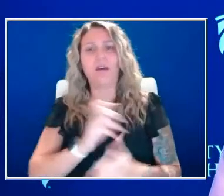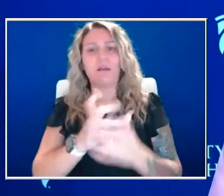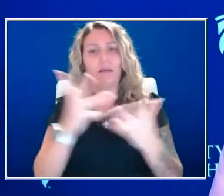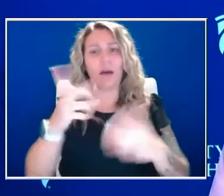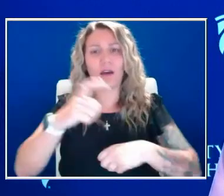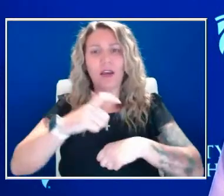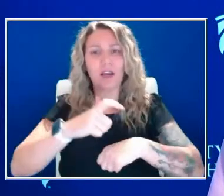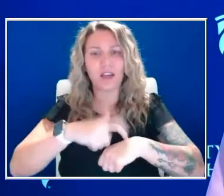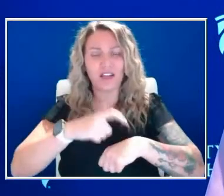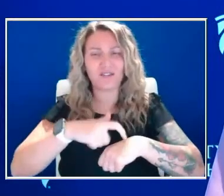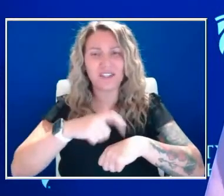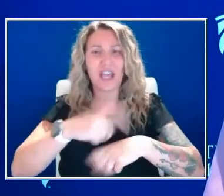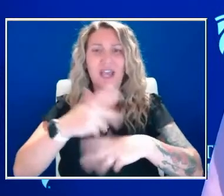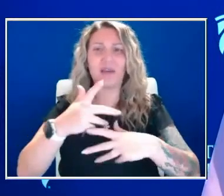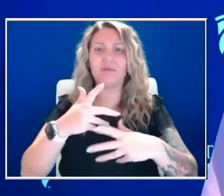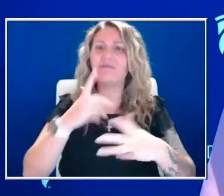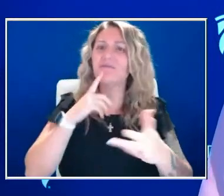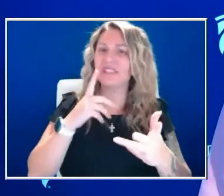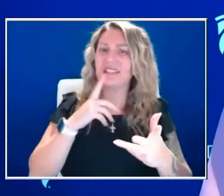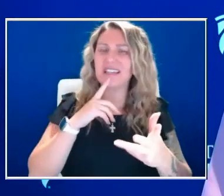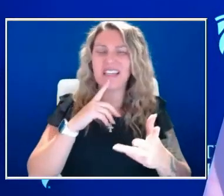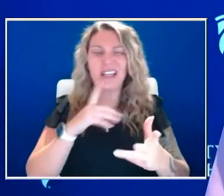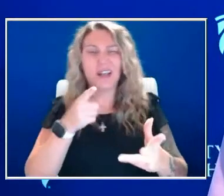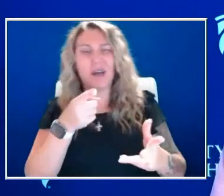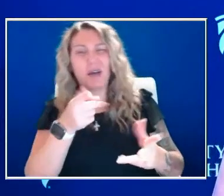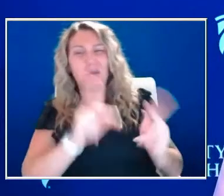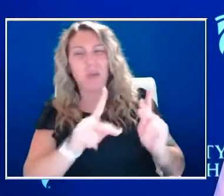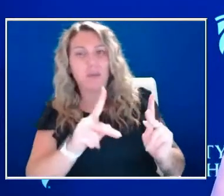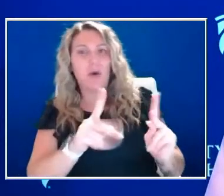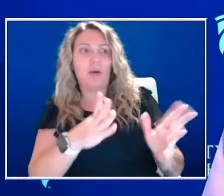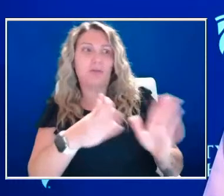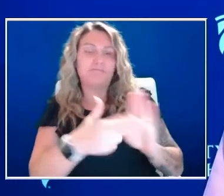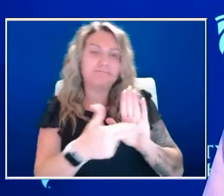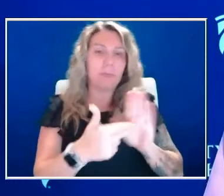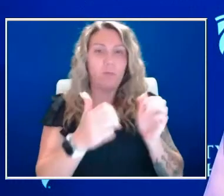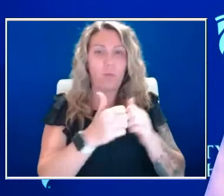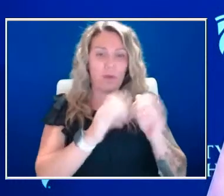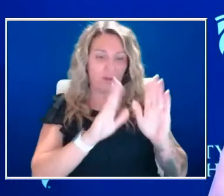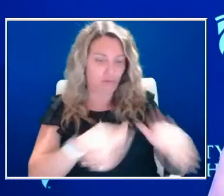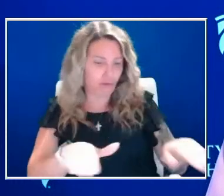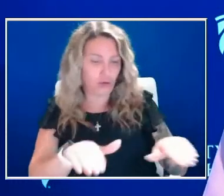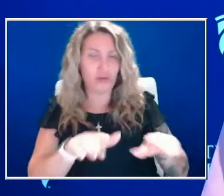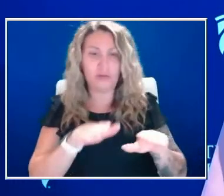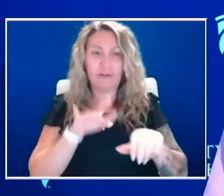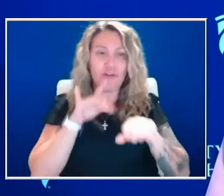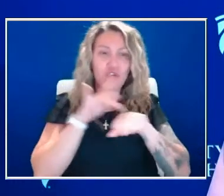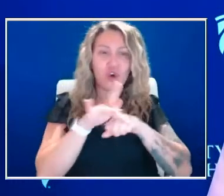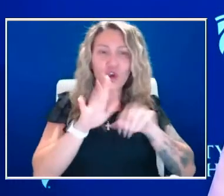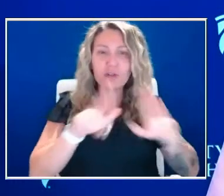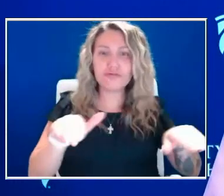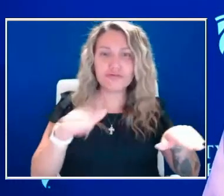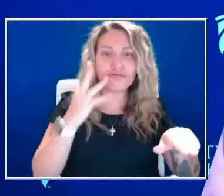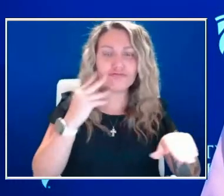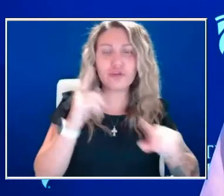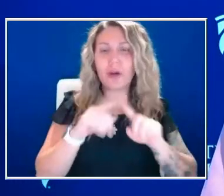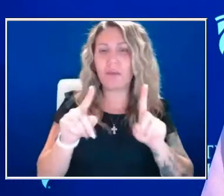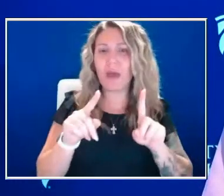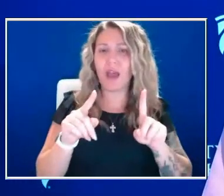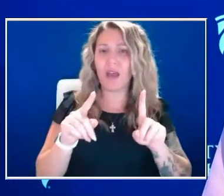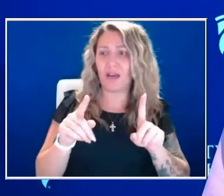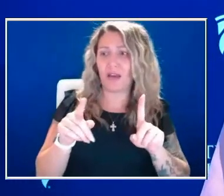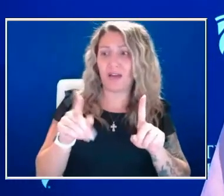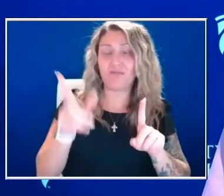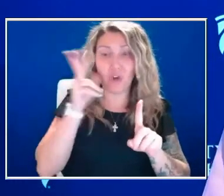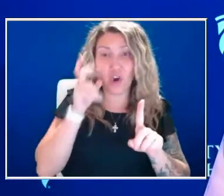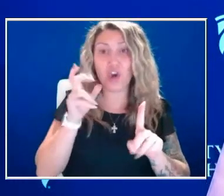into pediatric disease, especially newborn and very, very early childhood disease. But as we heard from the person who asked the question, adults can